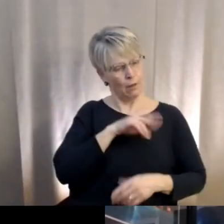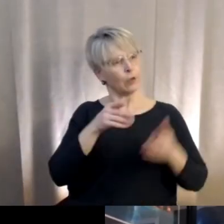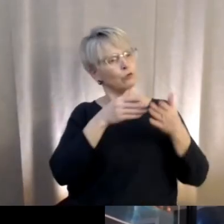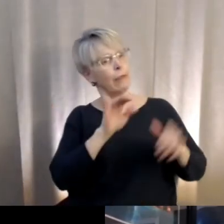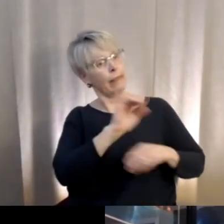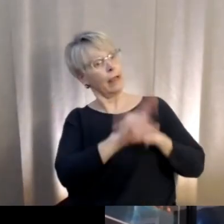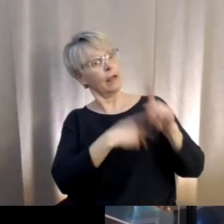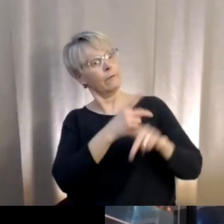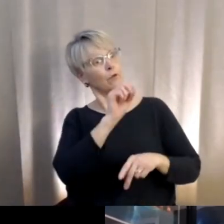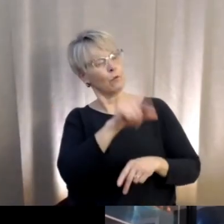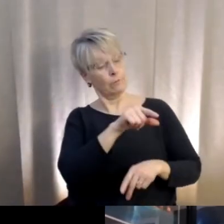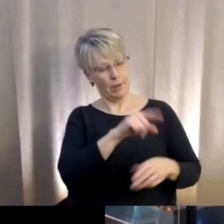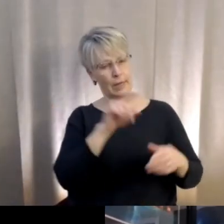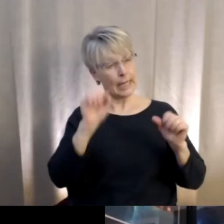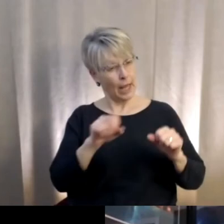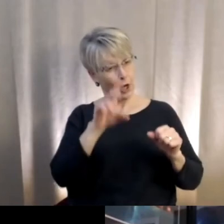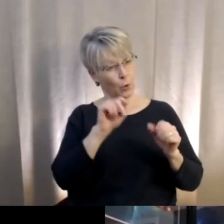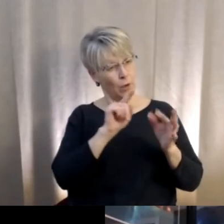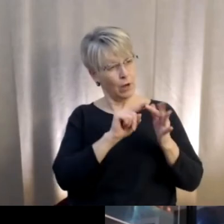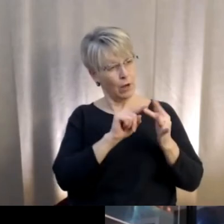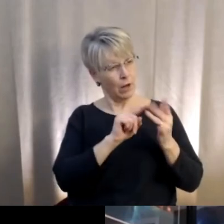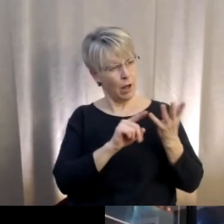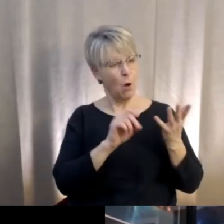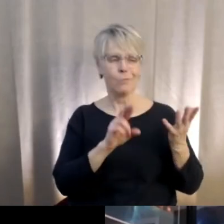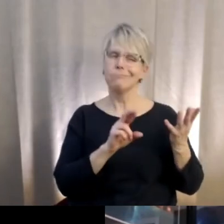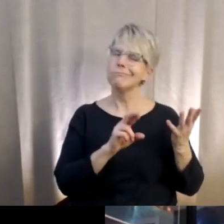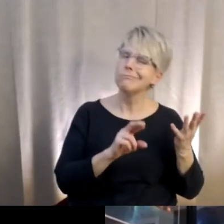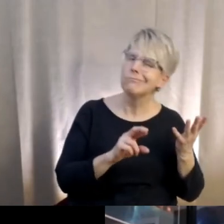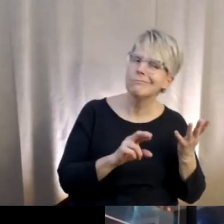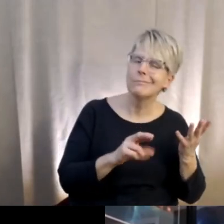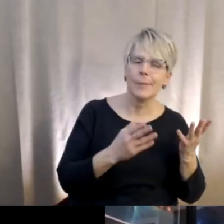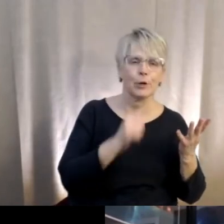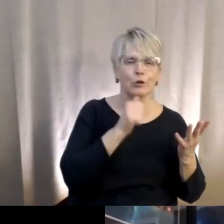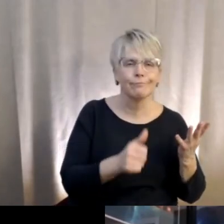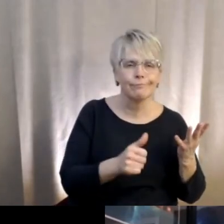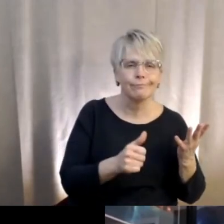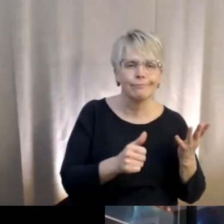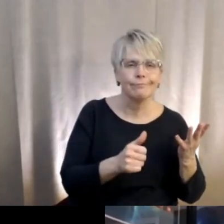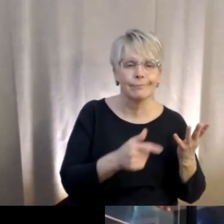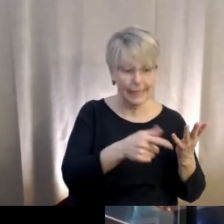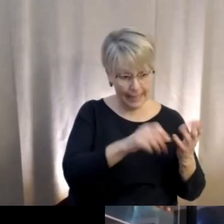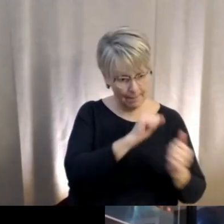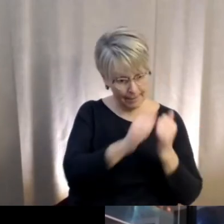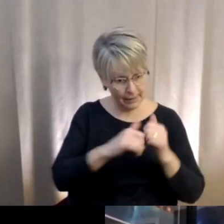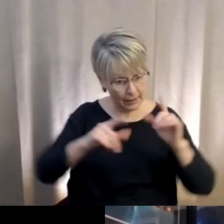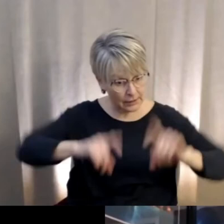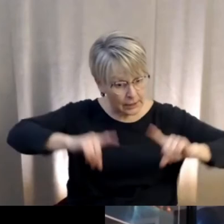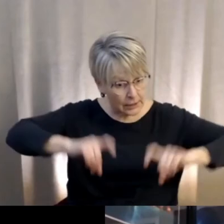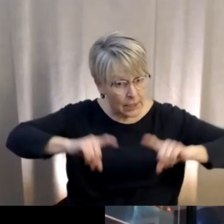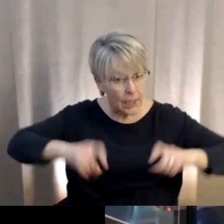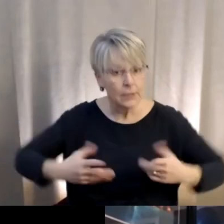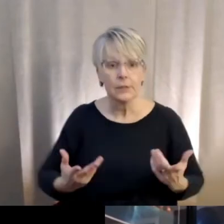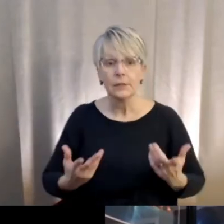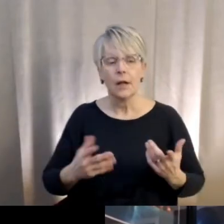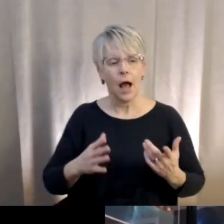to perform the certification test, to pass it, along with which tasks do